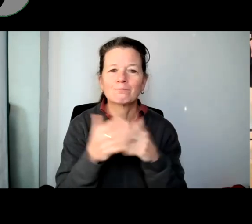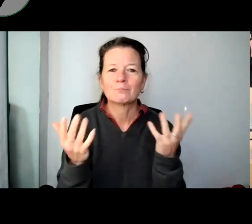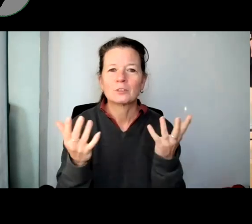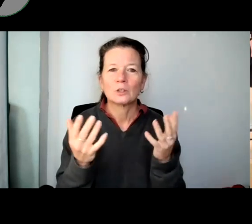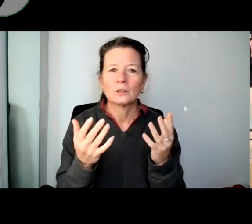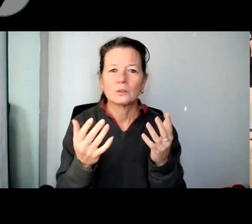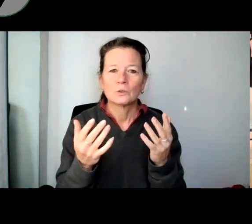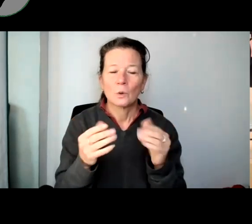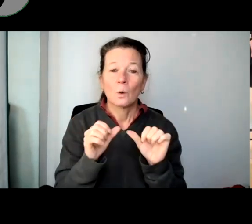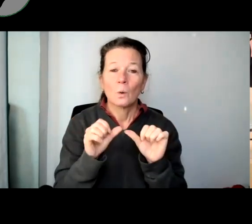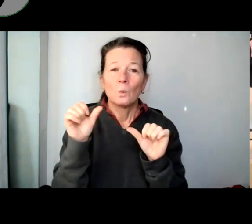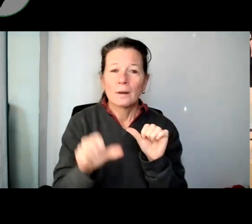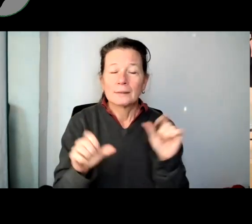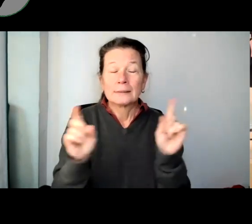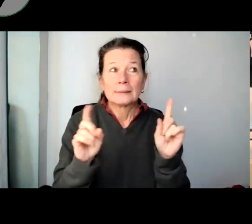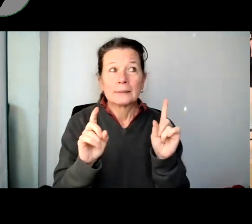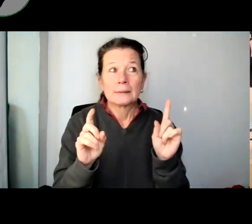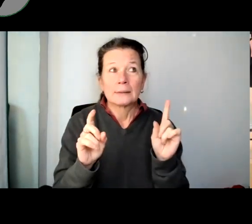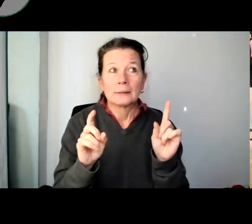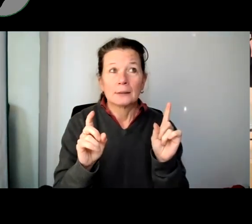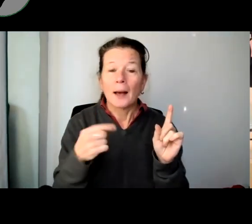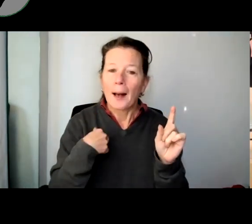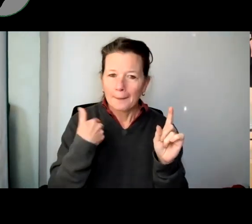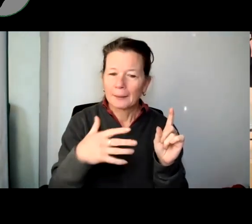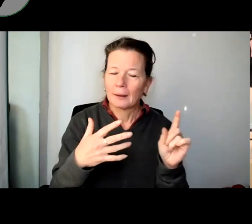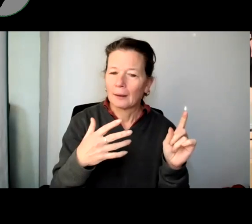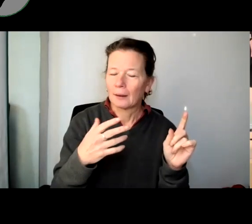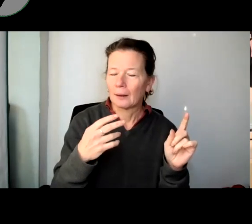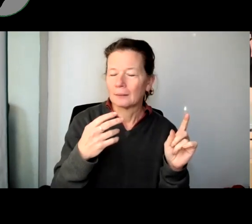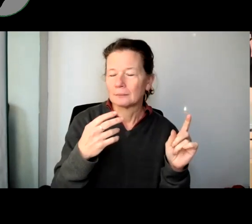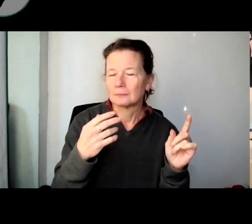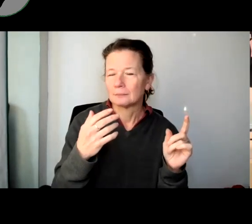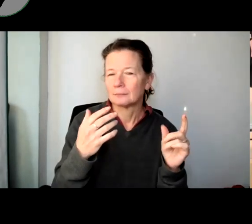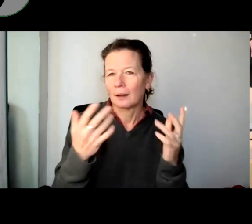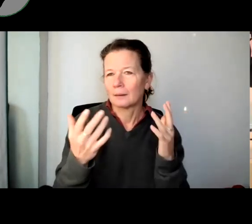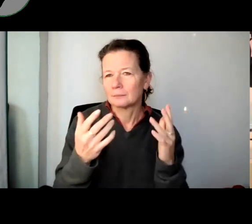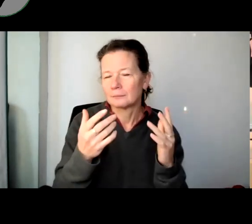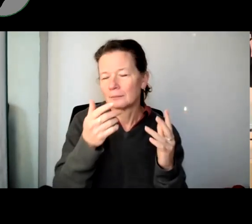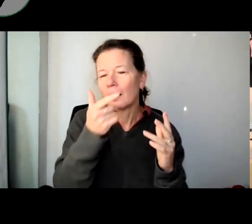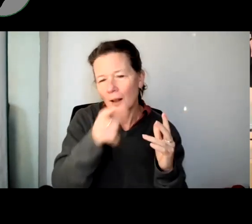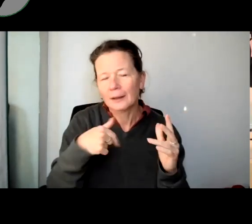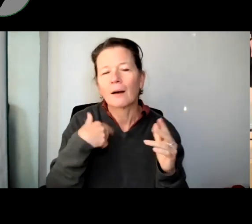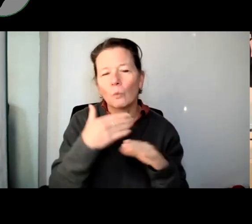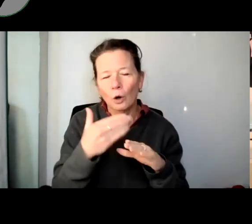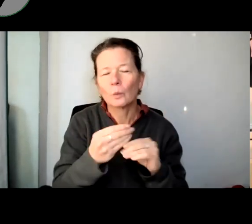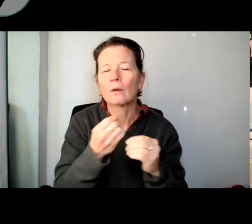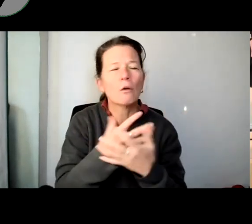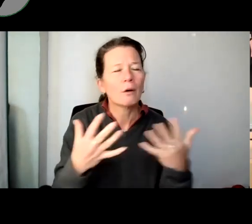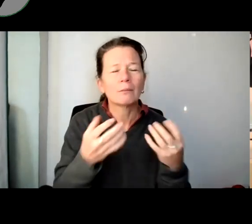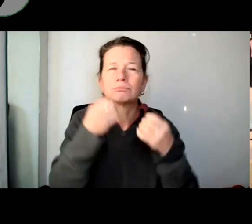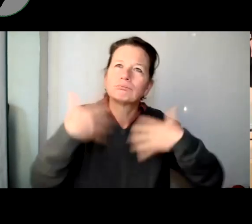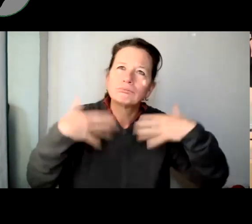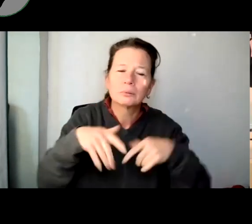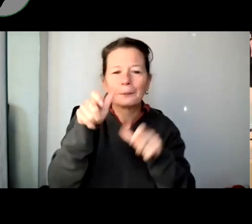Next, what I'd just like, obviously, I've been blessed. I've done a lot of work with some amazing people.